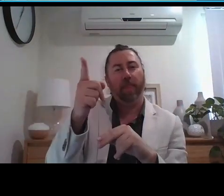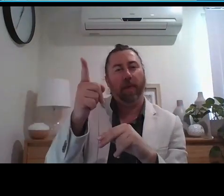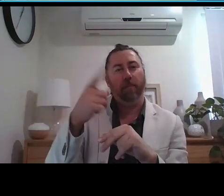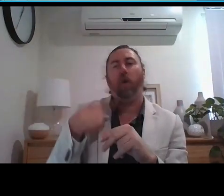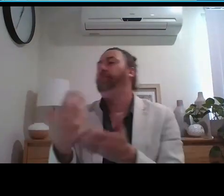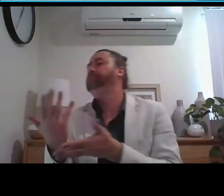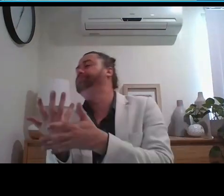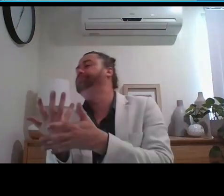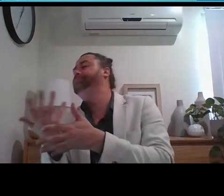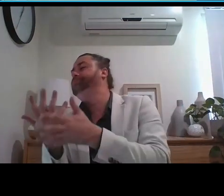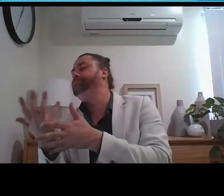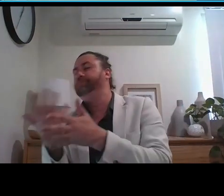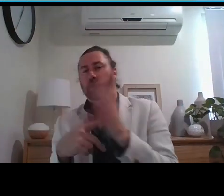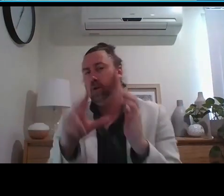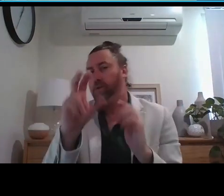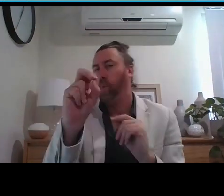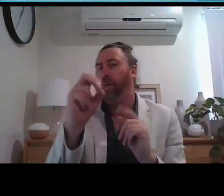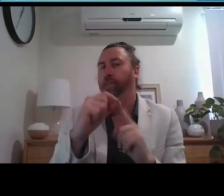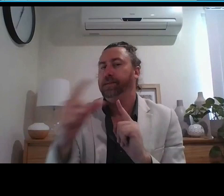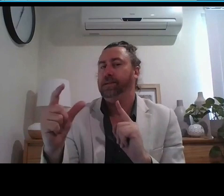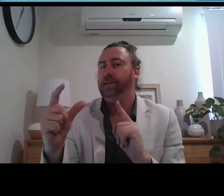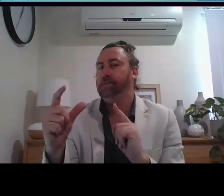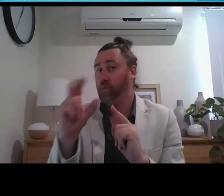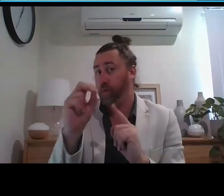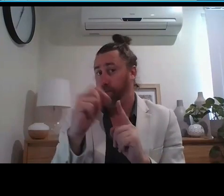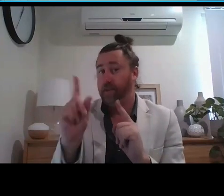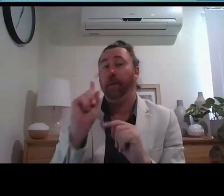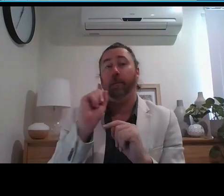methodology and execution, we've channeled the clear